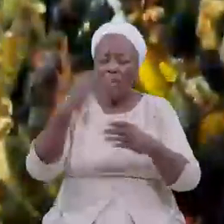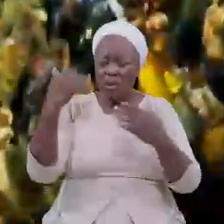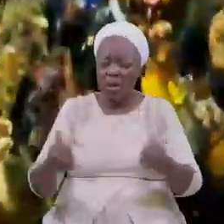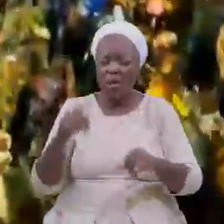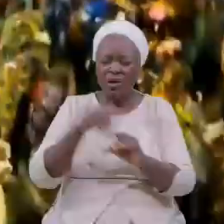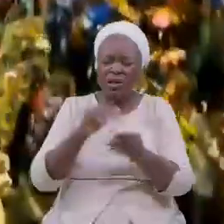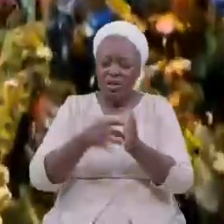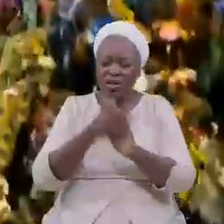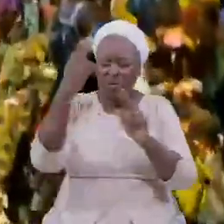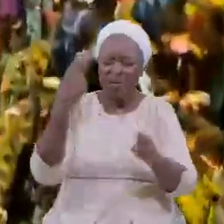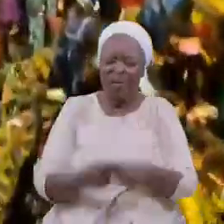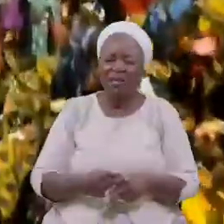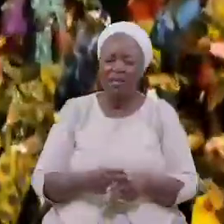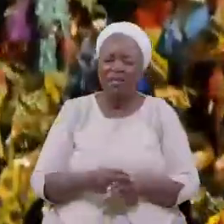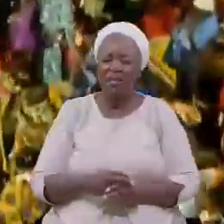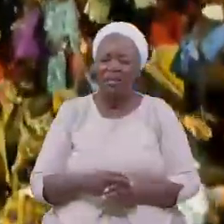name.